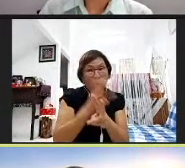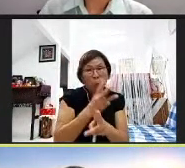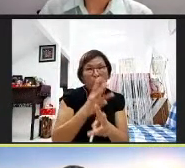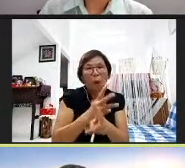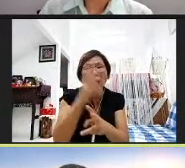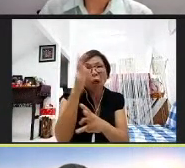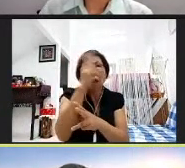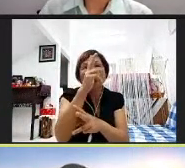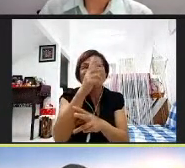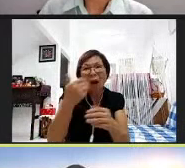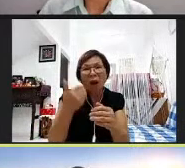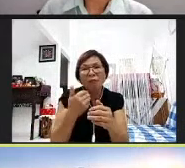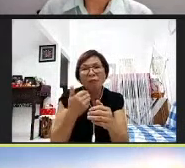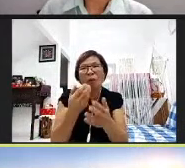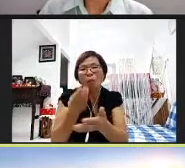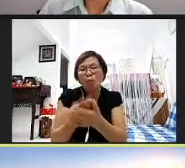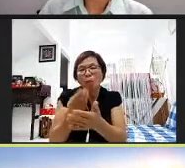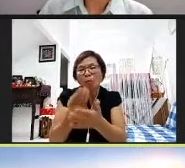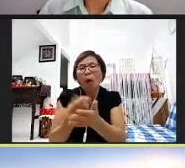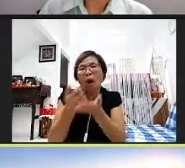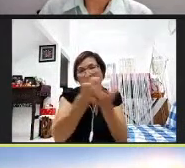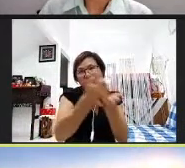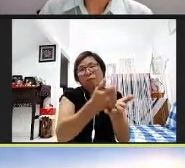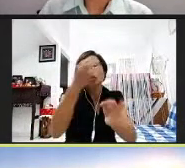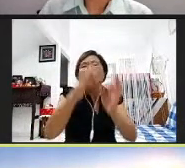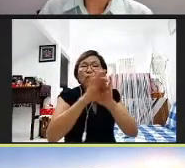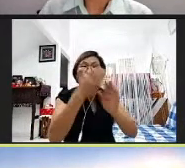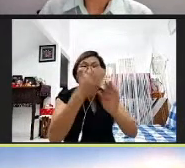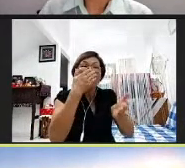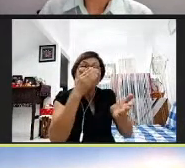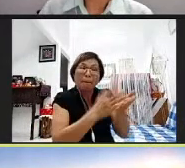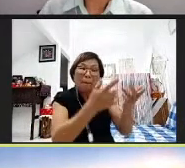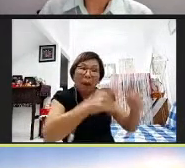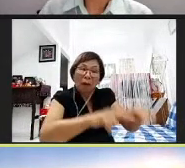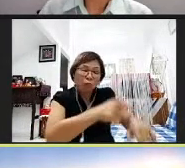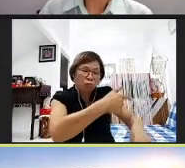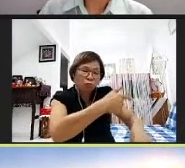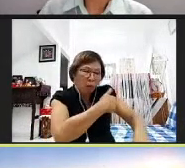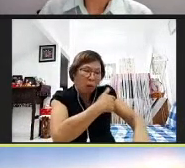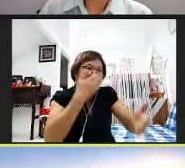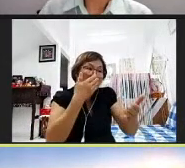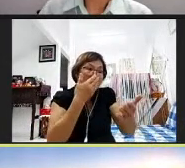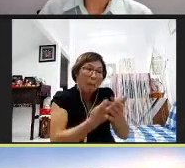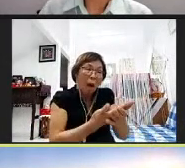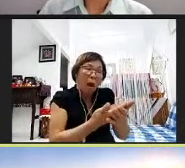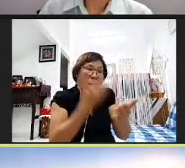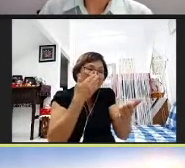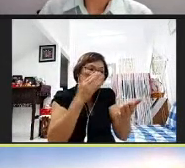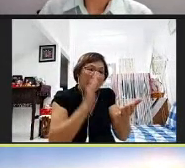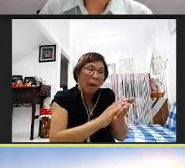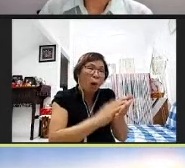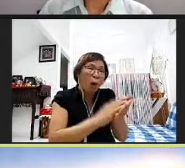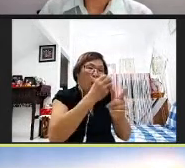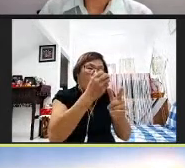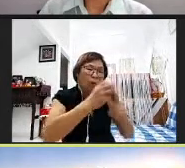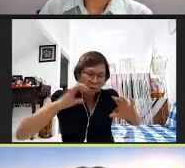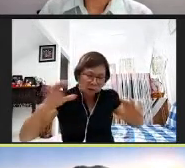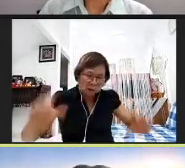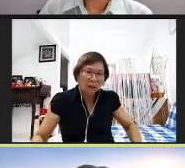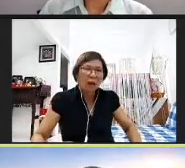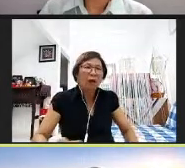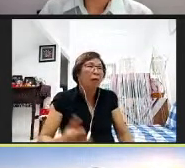going to have some financial assistance to you, 50,000, and if cause death and permanent disability come to